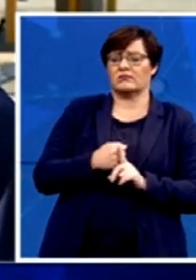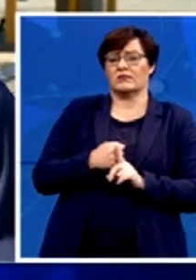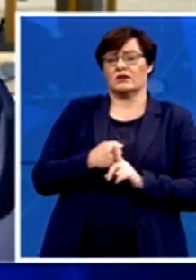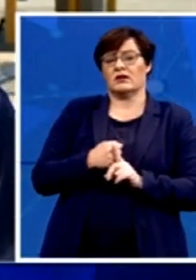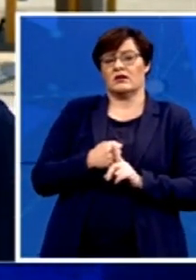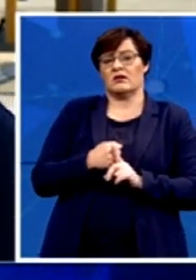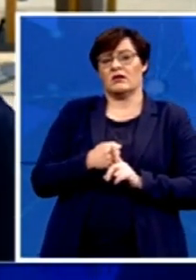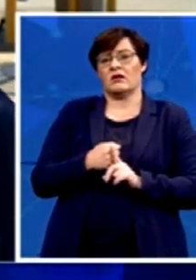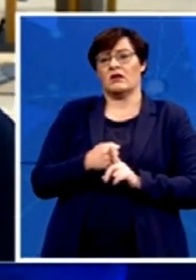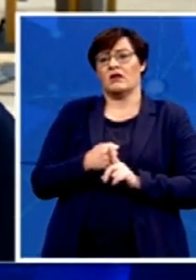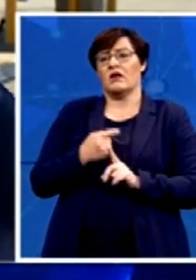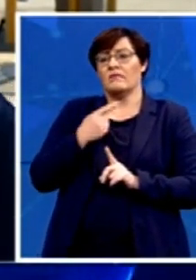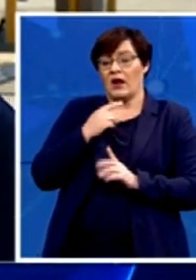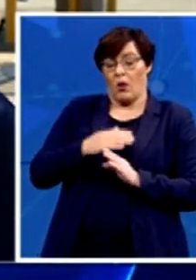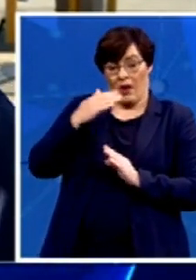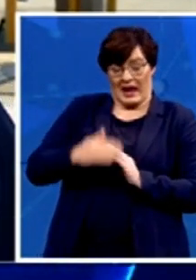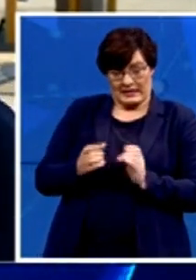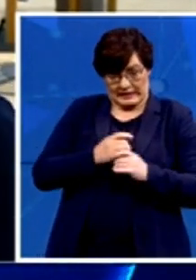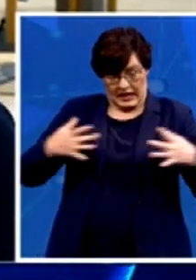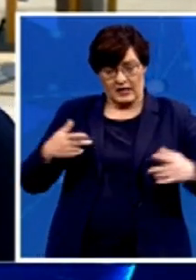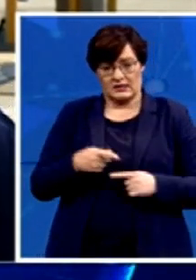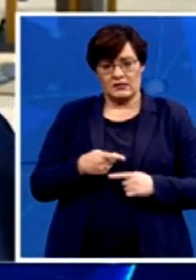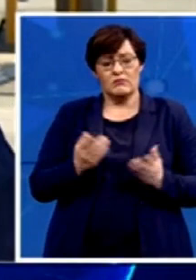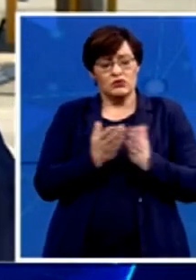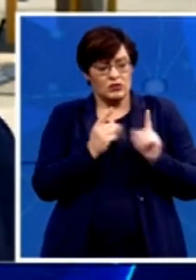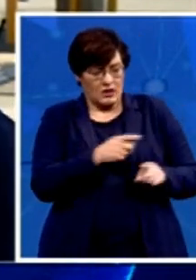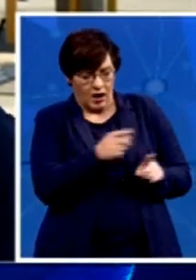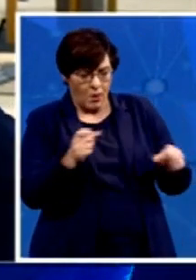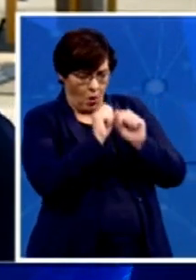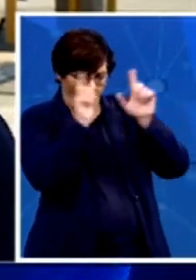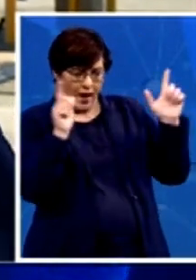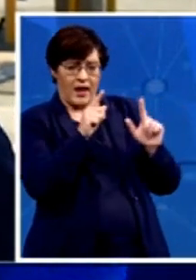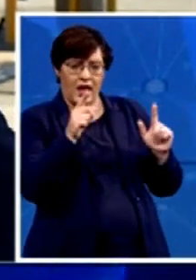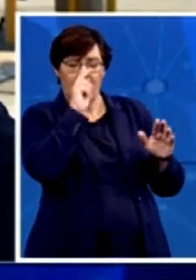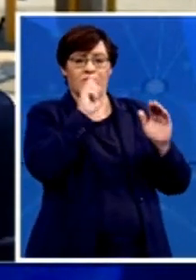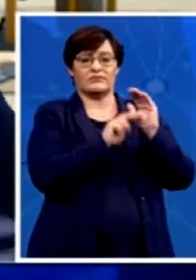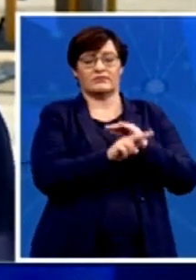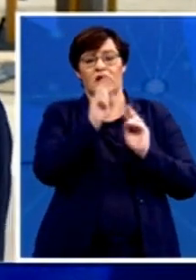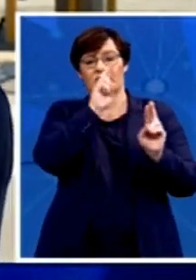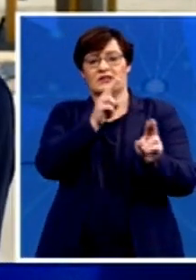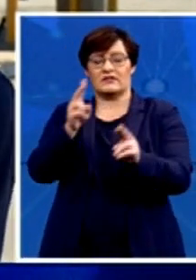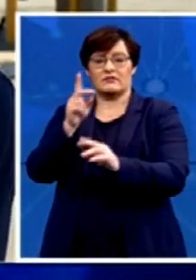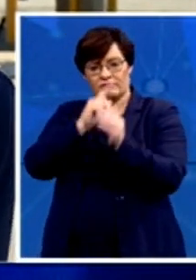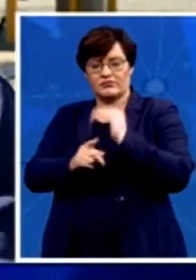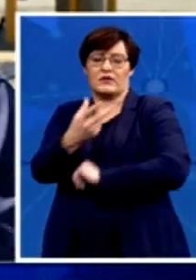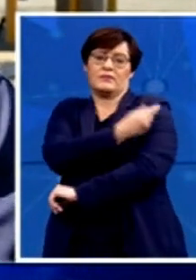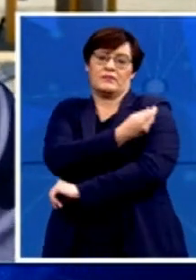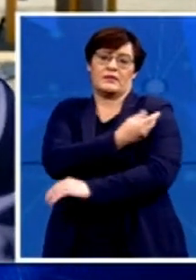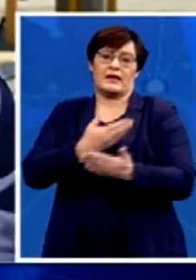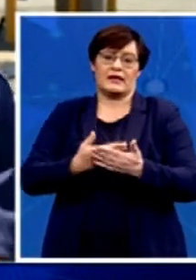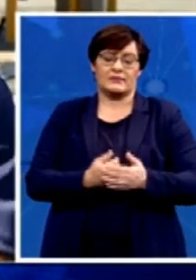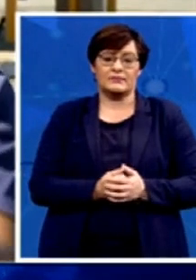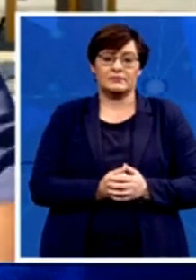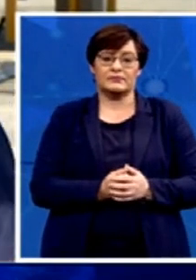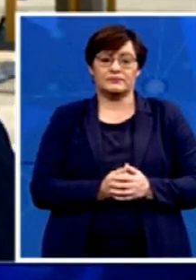to get students to be aware and to encourage students to visit the vaccination sites that are available at the 3 campuses of the University of the Free State. So it's a program that is going to